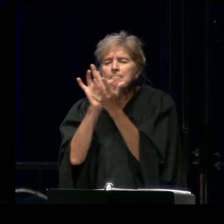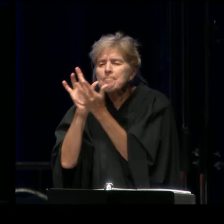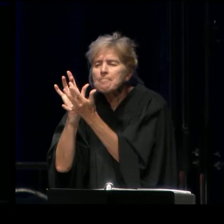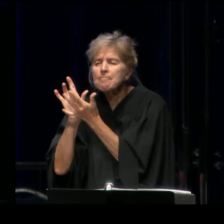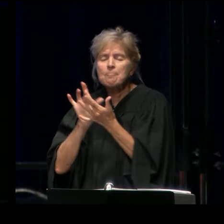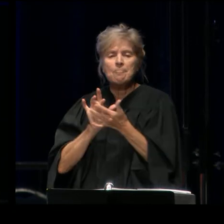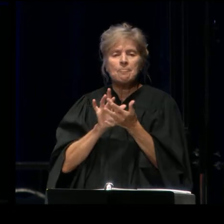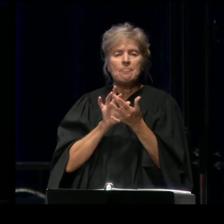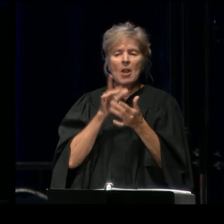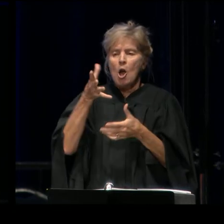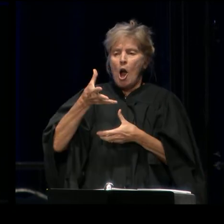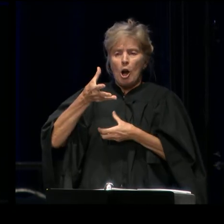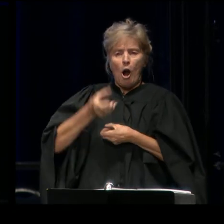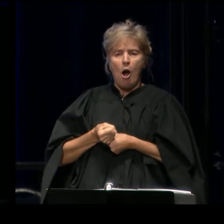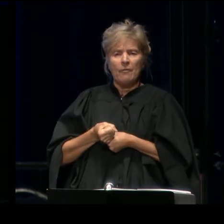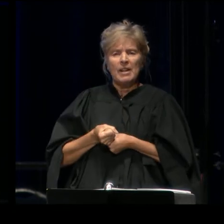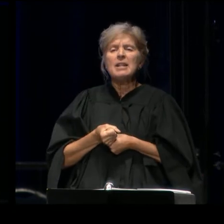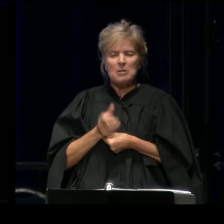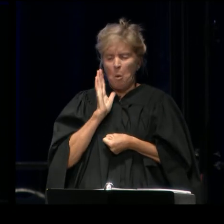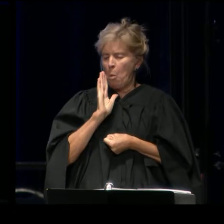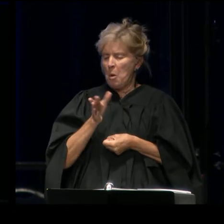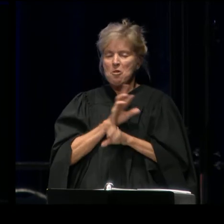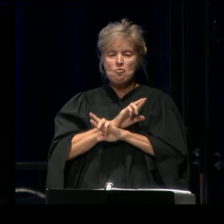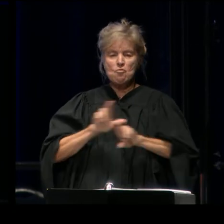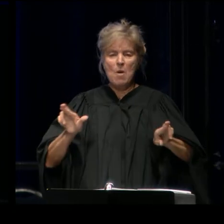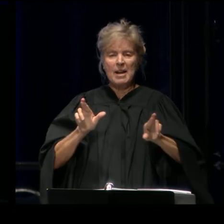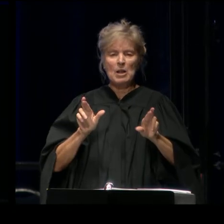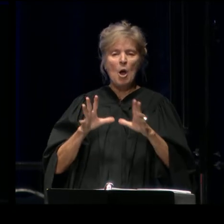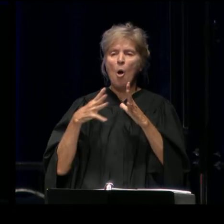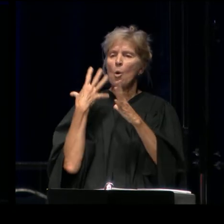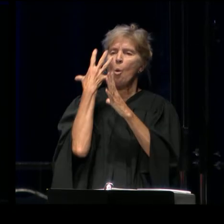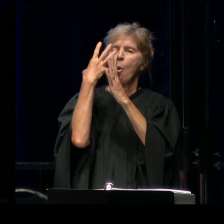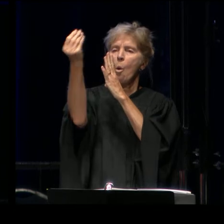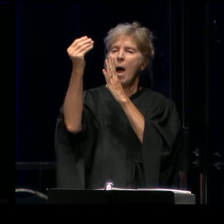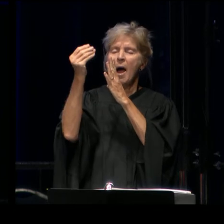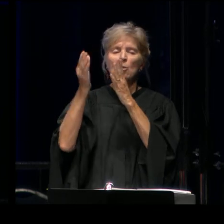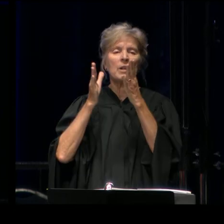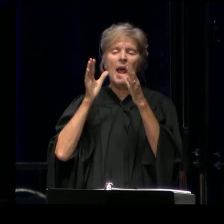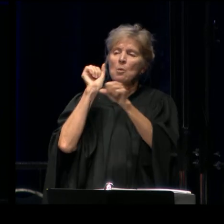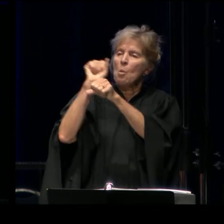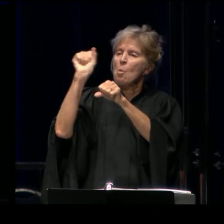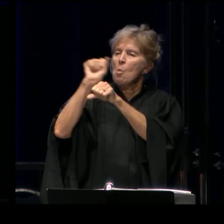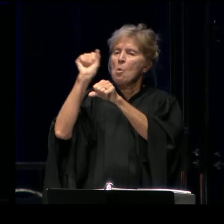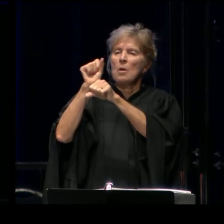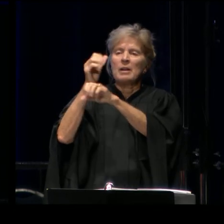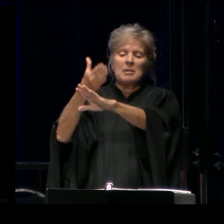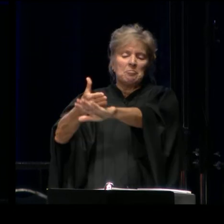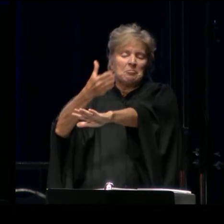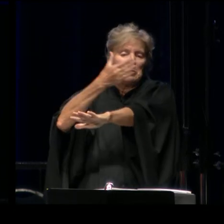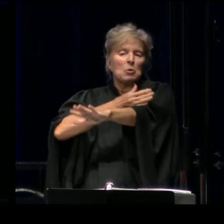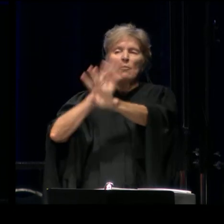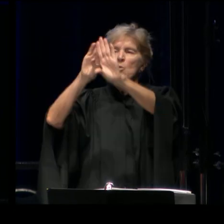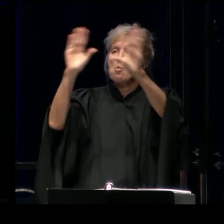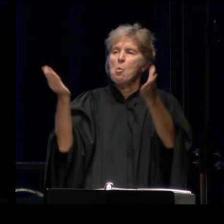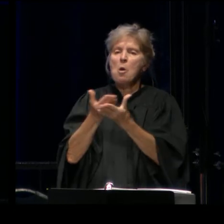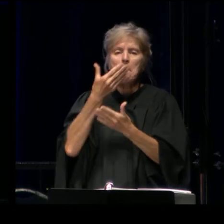have gained, you'll be ready to go out into the world and contribute to making it better for everyone.